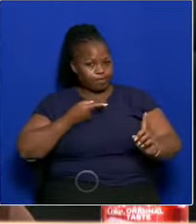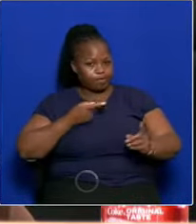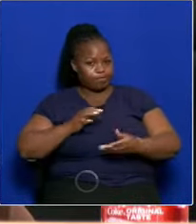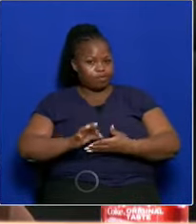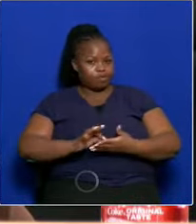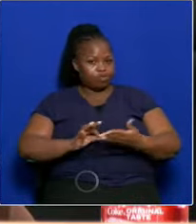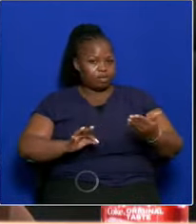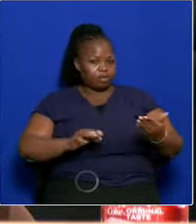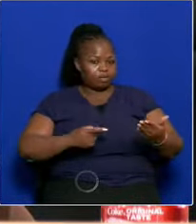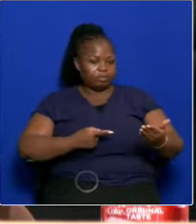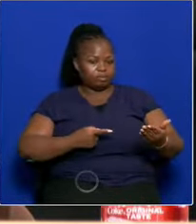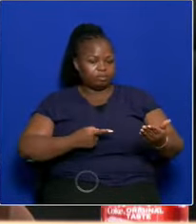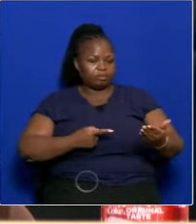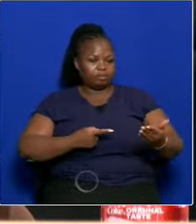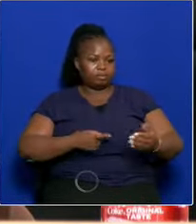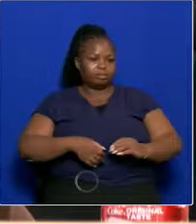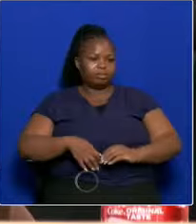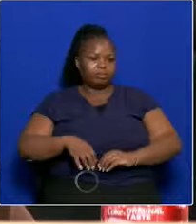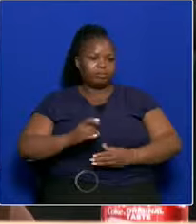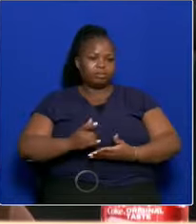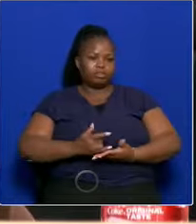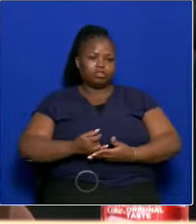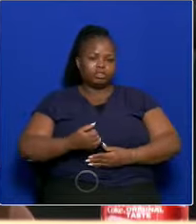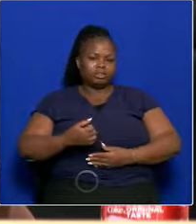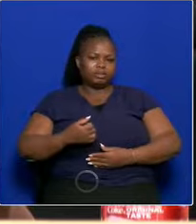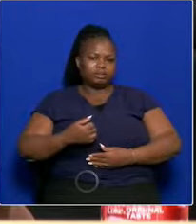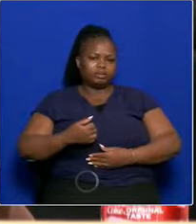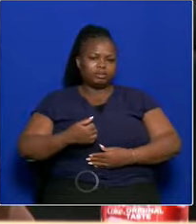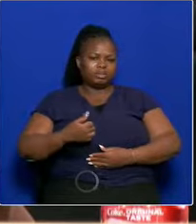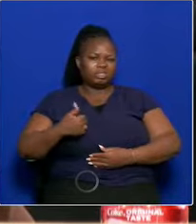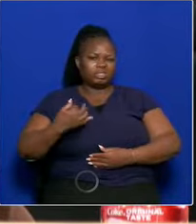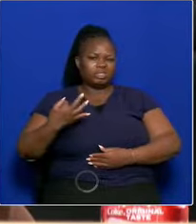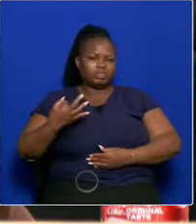at chat 5. 63, yes, I'm there.